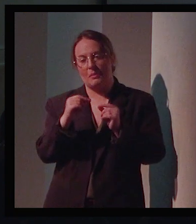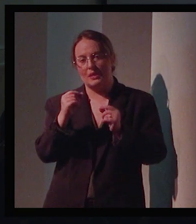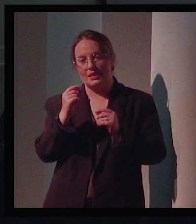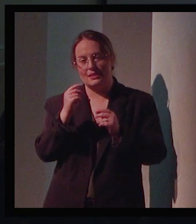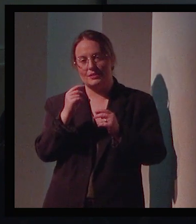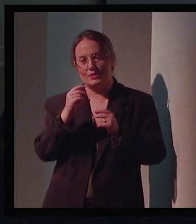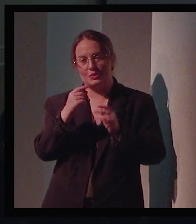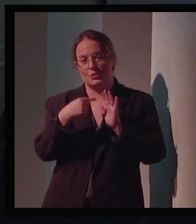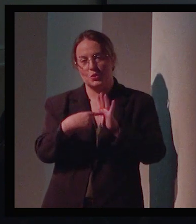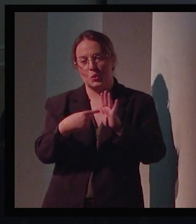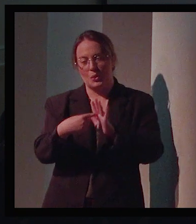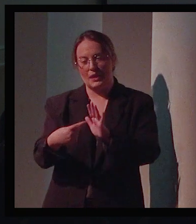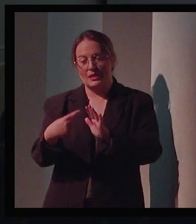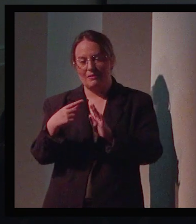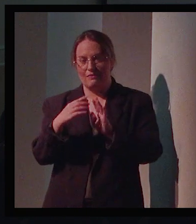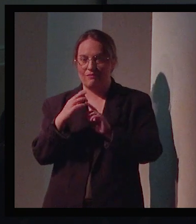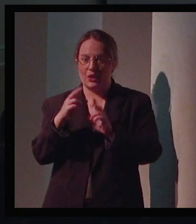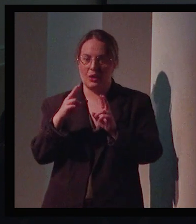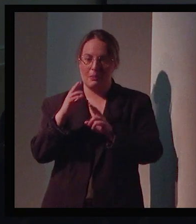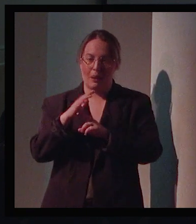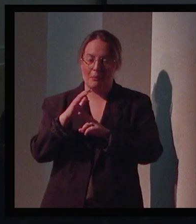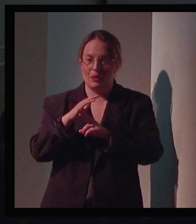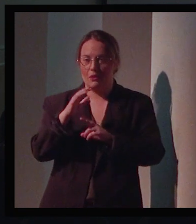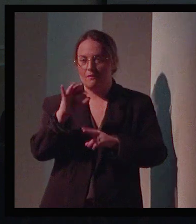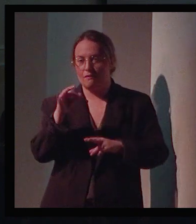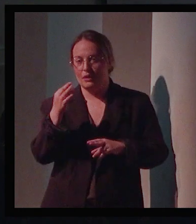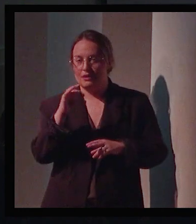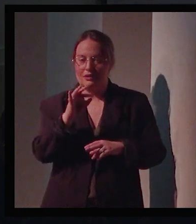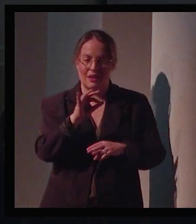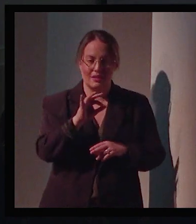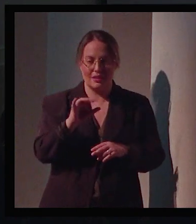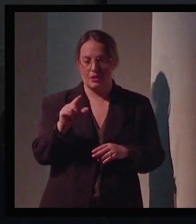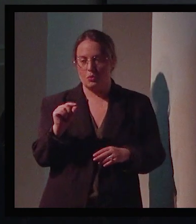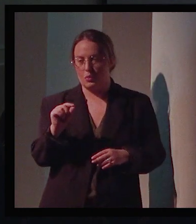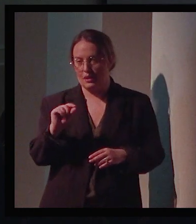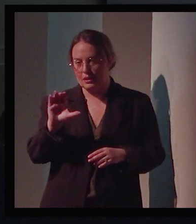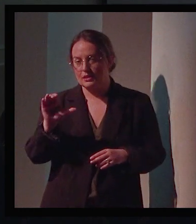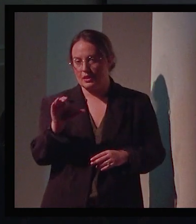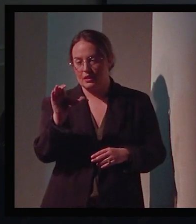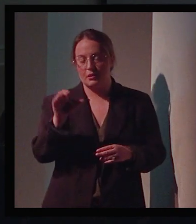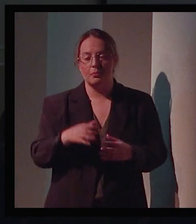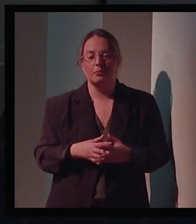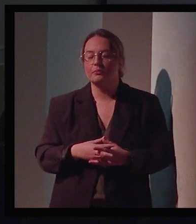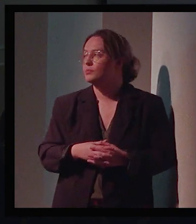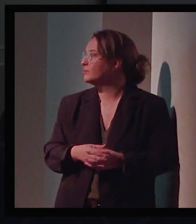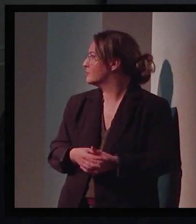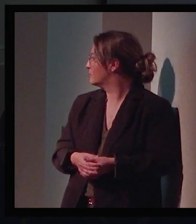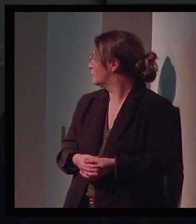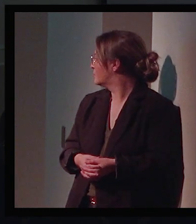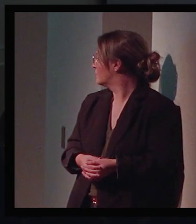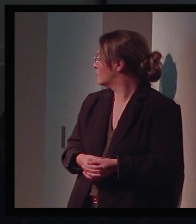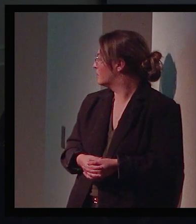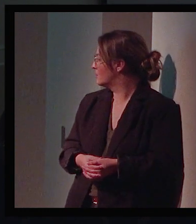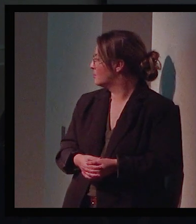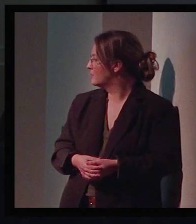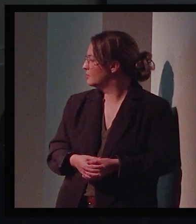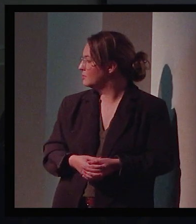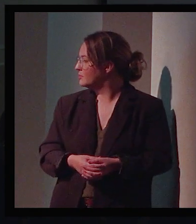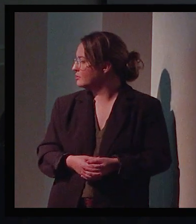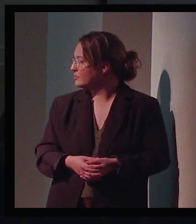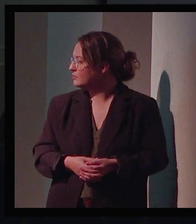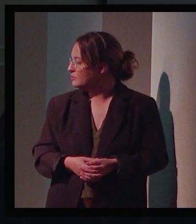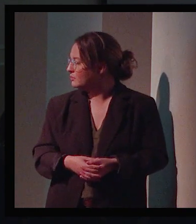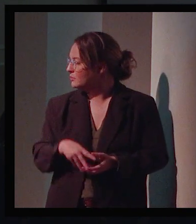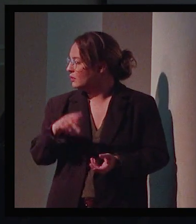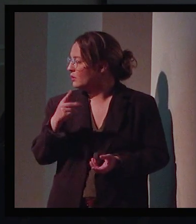in France in the late 19th and early 20th centuries. Fauvism was the first avant-garde